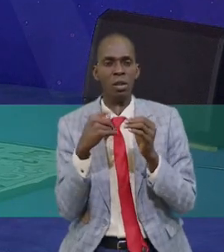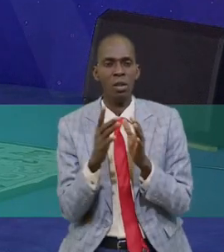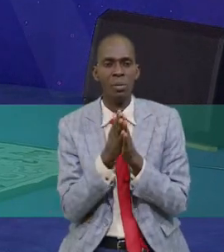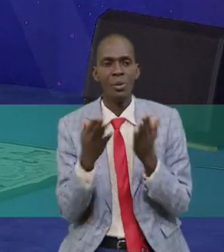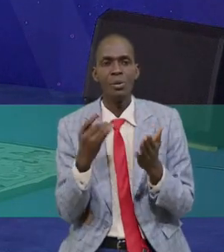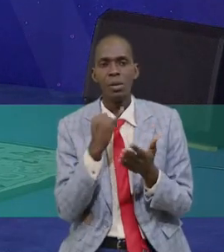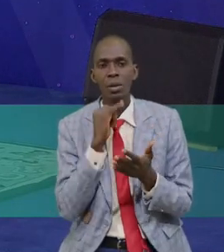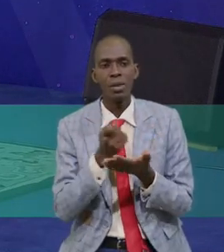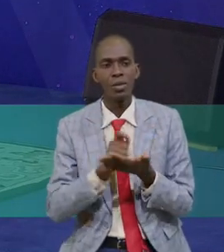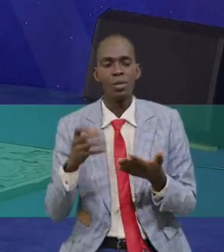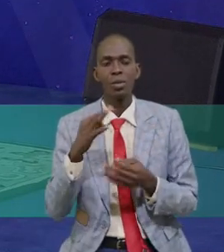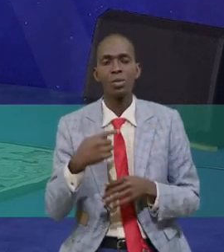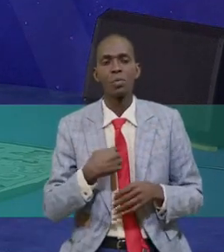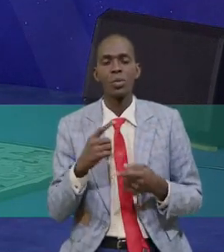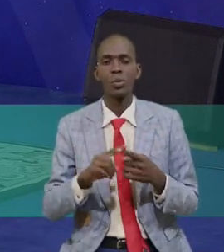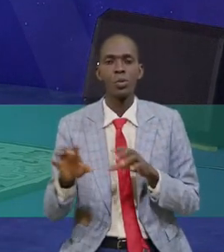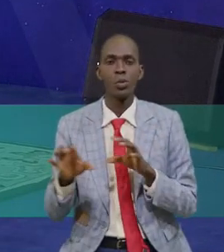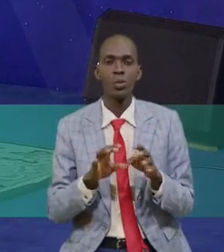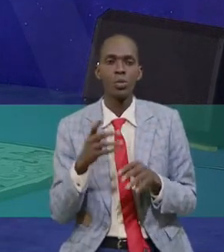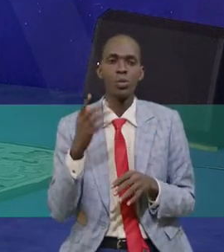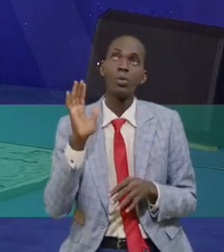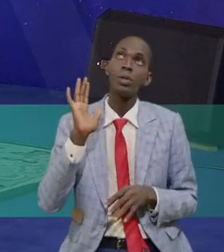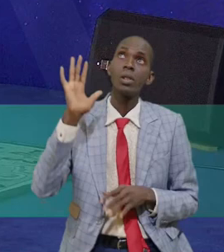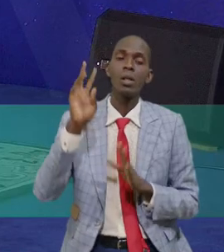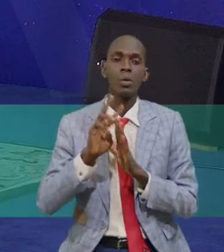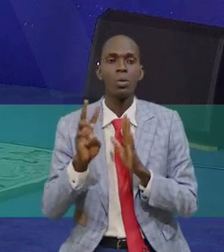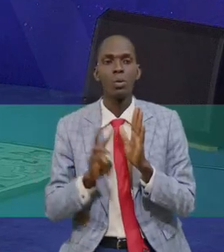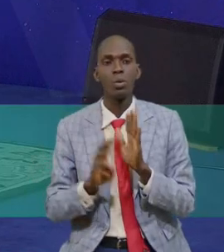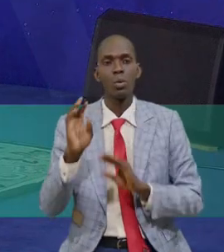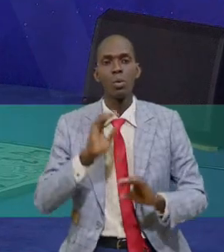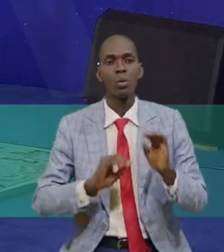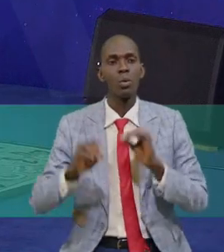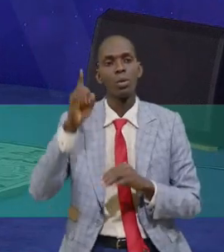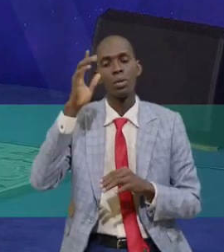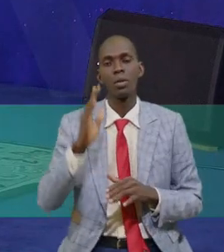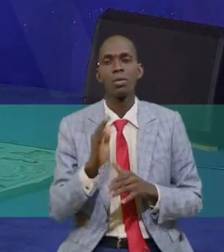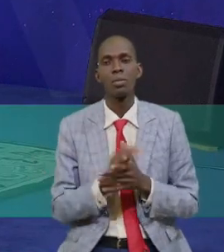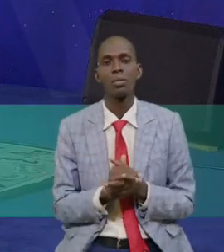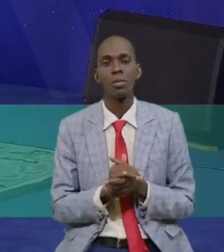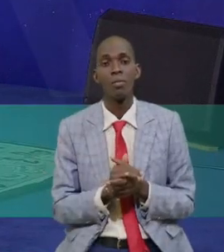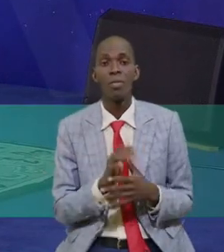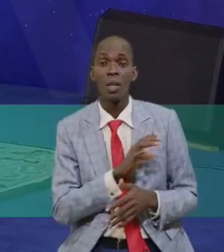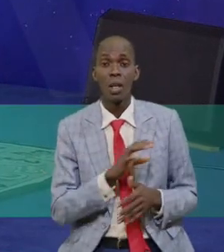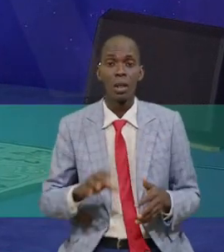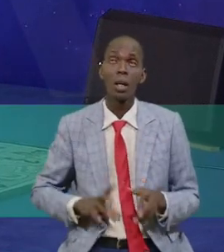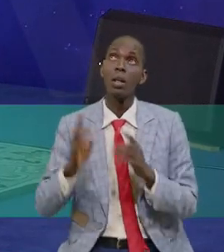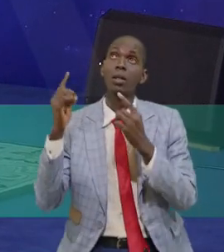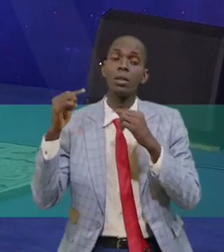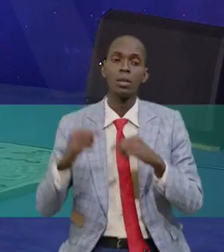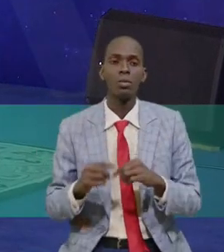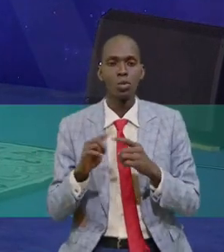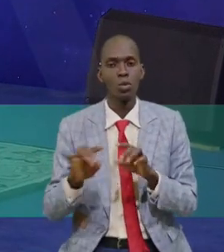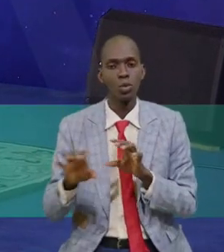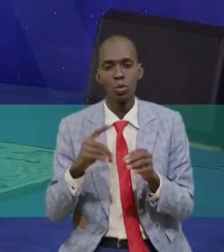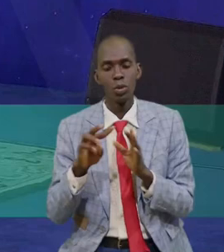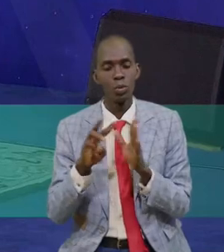me to do thy will, O God. Christ came to do the will of